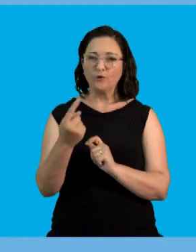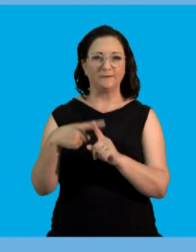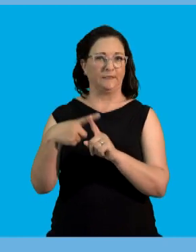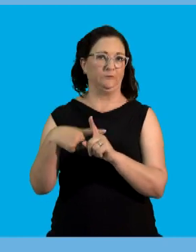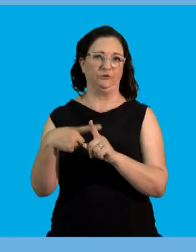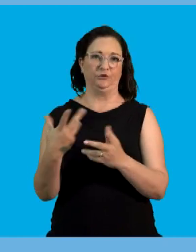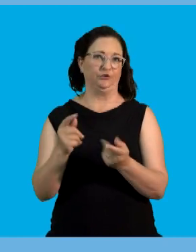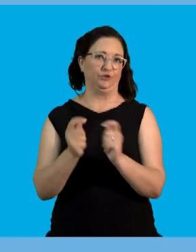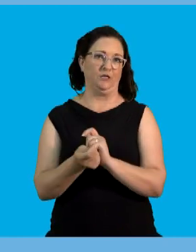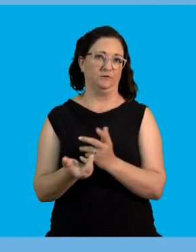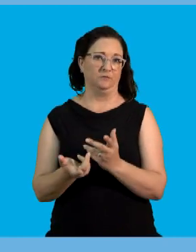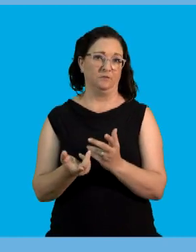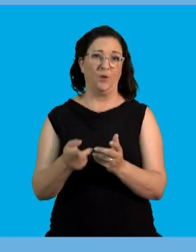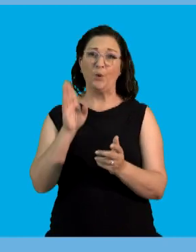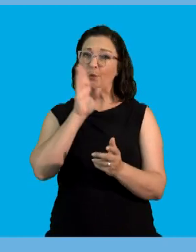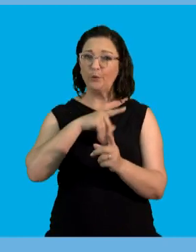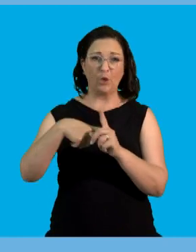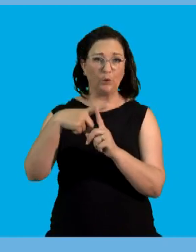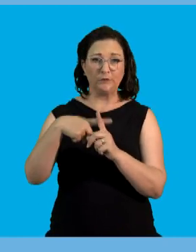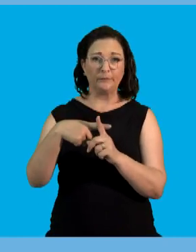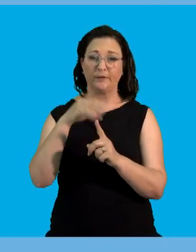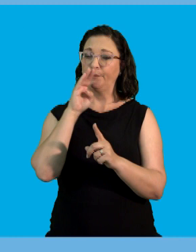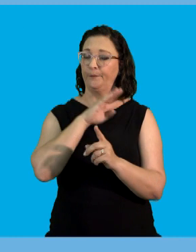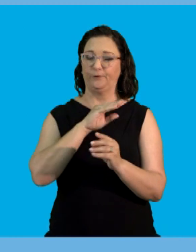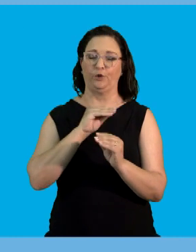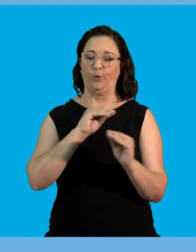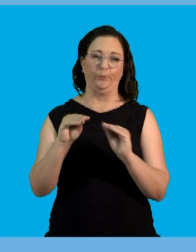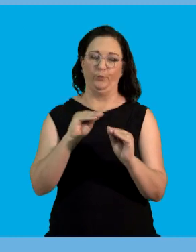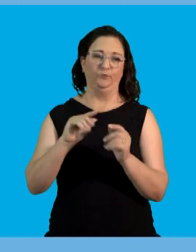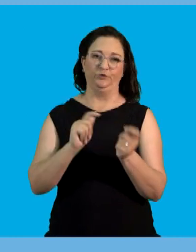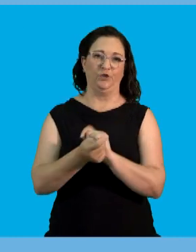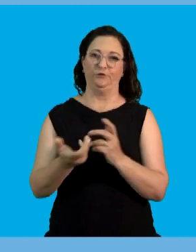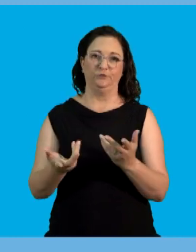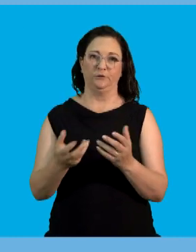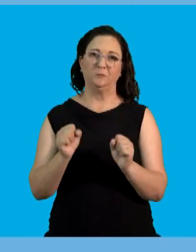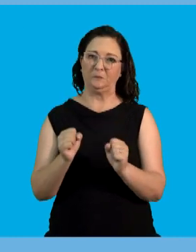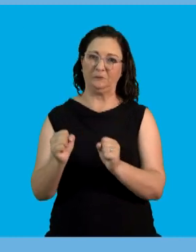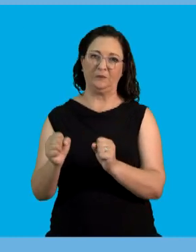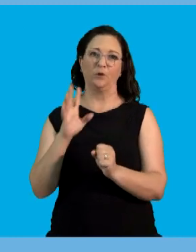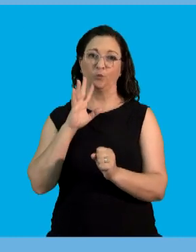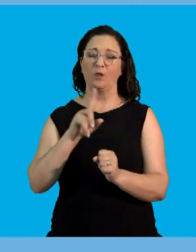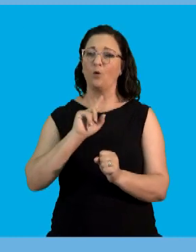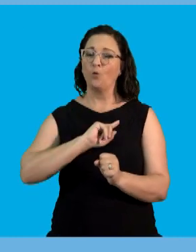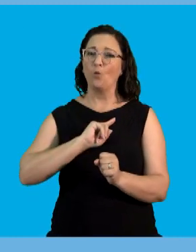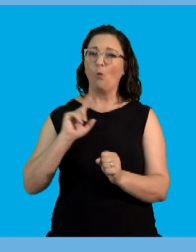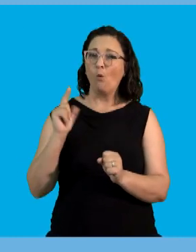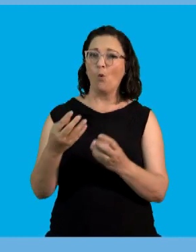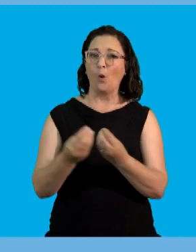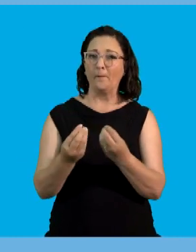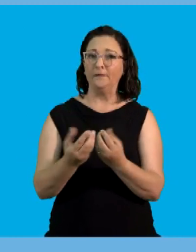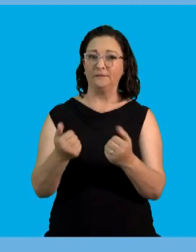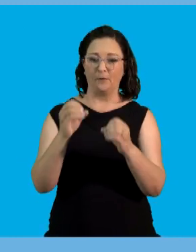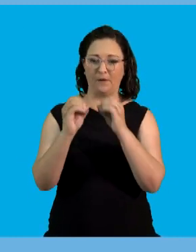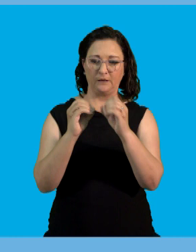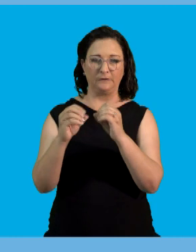change. If I do not increase or decrease the temperature, the particles will remain. Remember that all matter is made